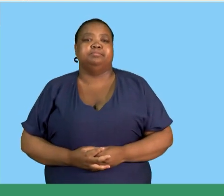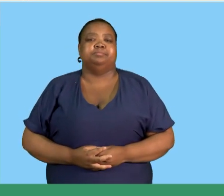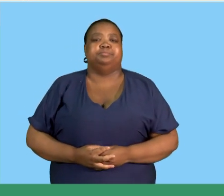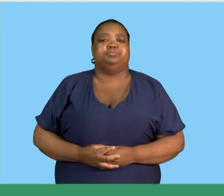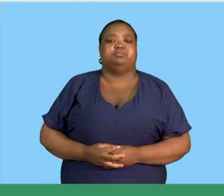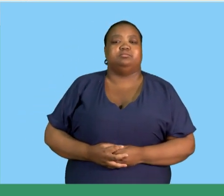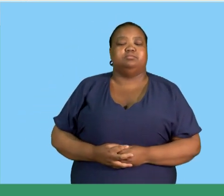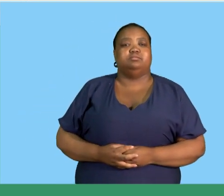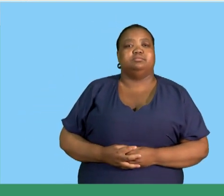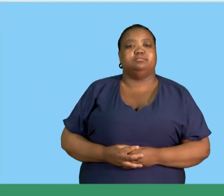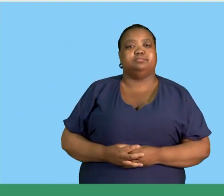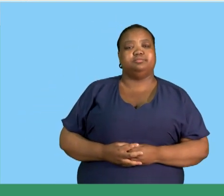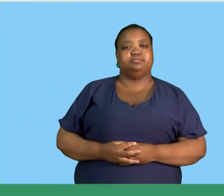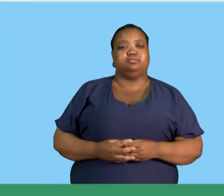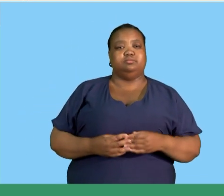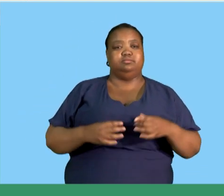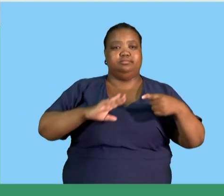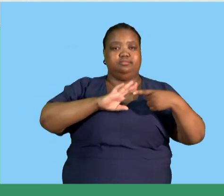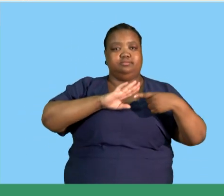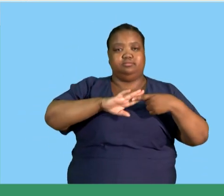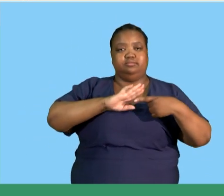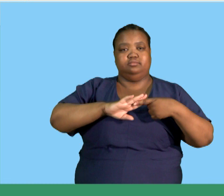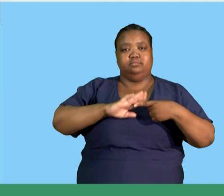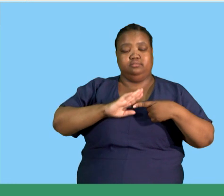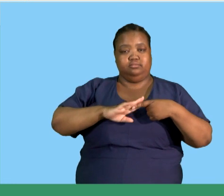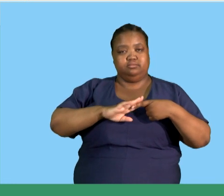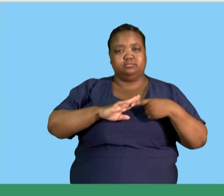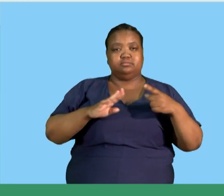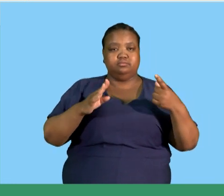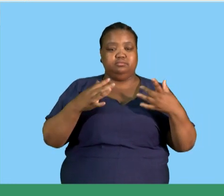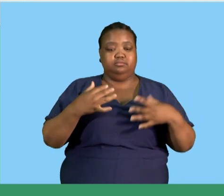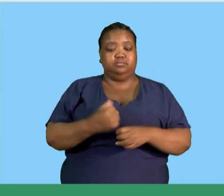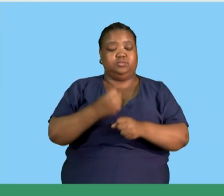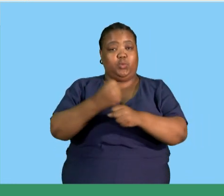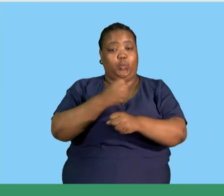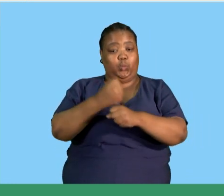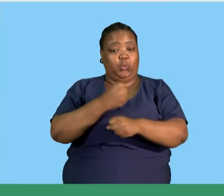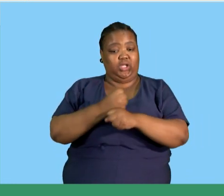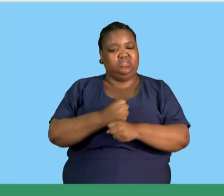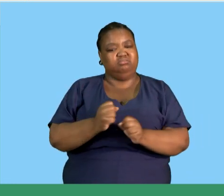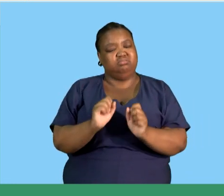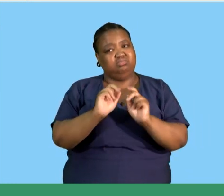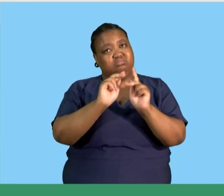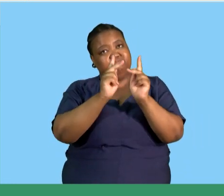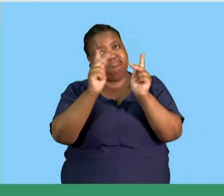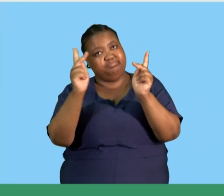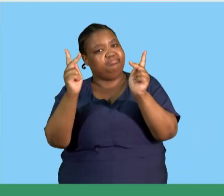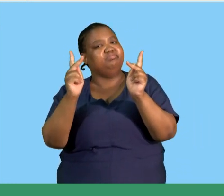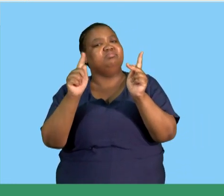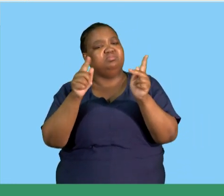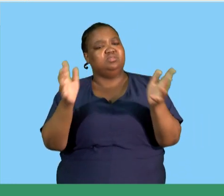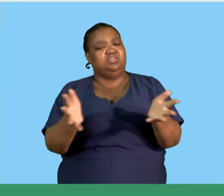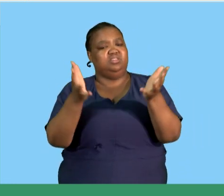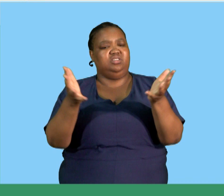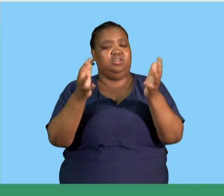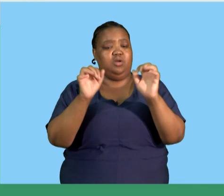Right, let's start. Recommend those ways. The first one, encourage alternative ways of working or doing things. We